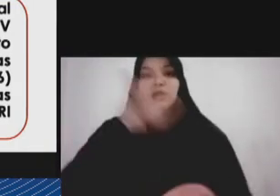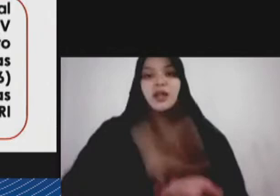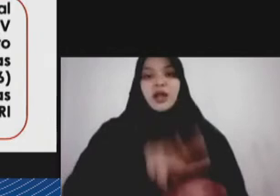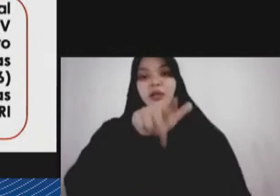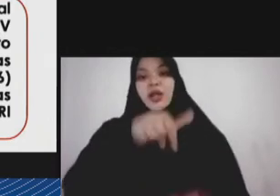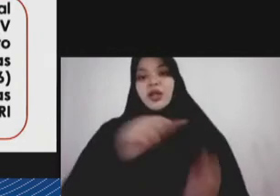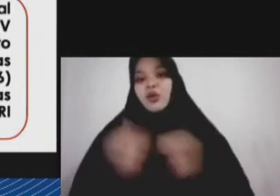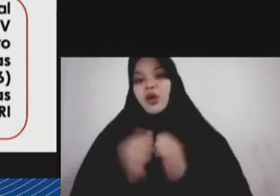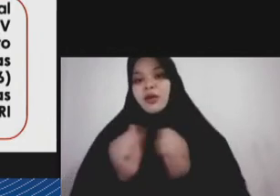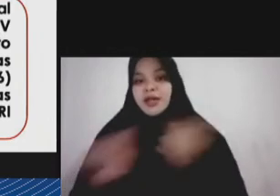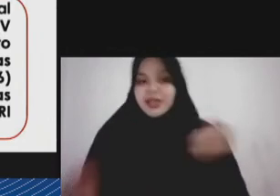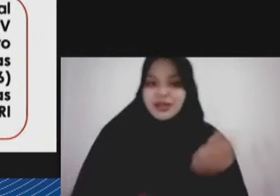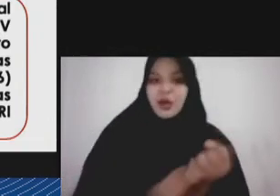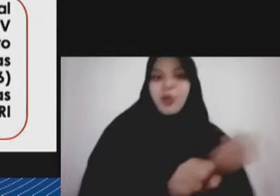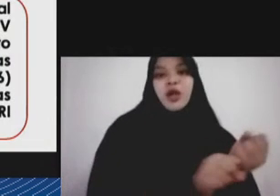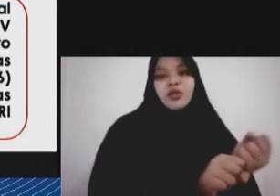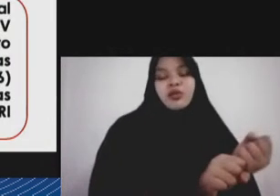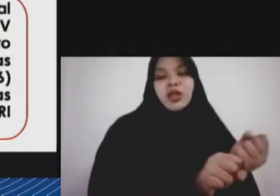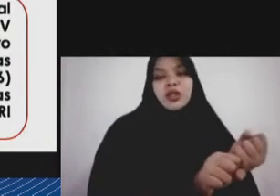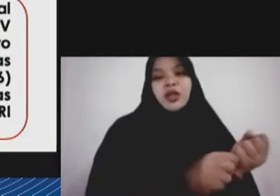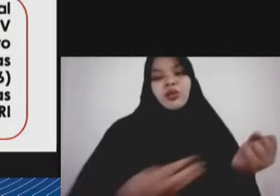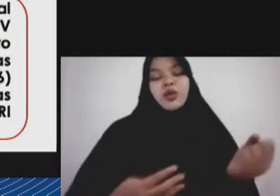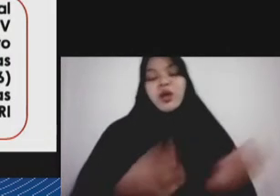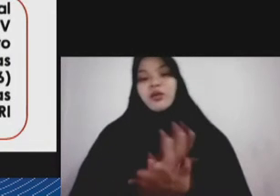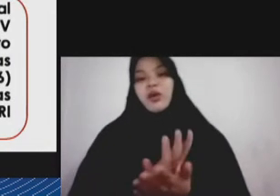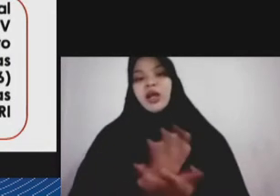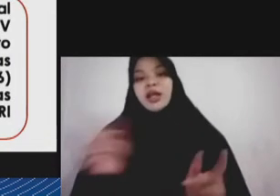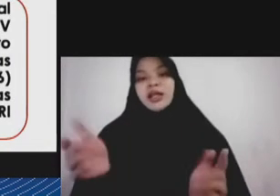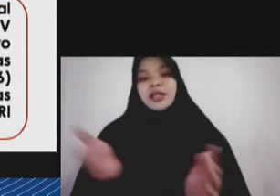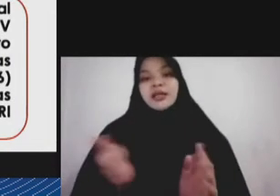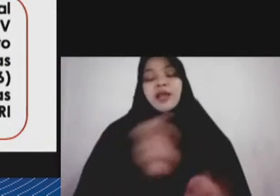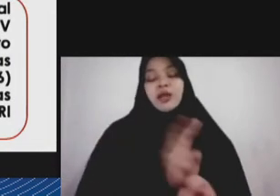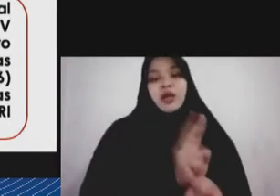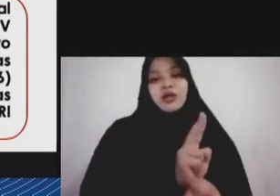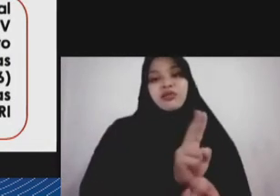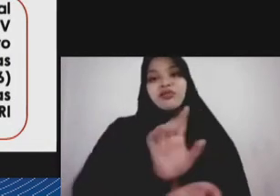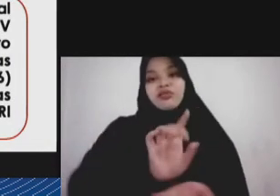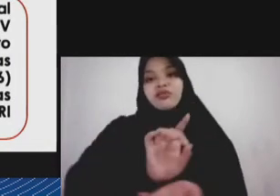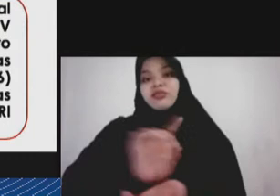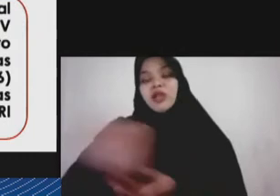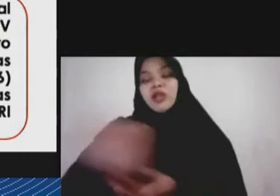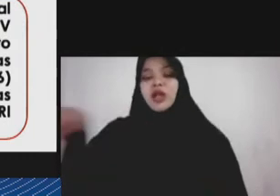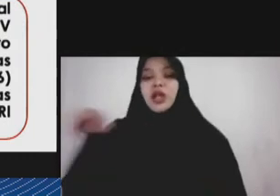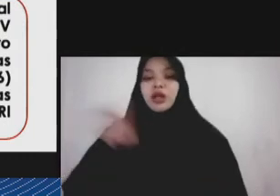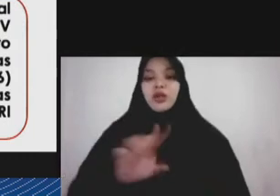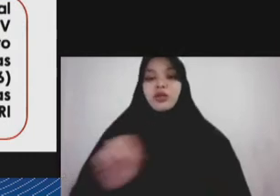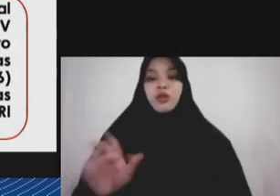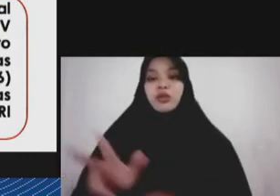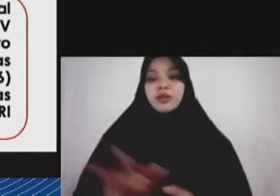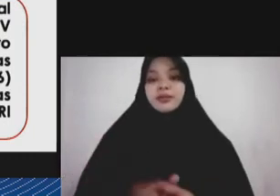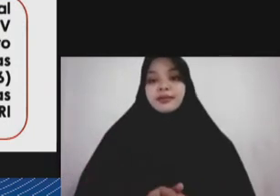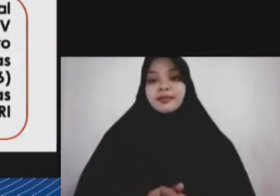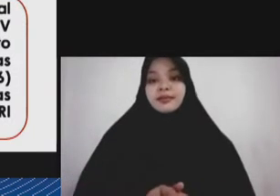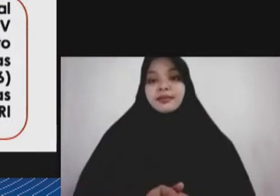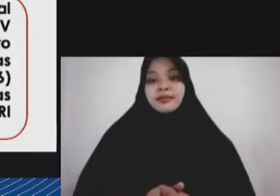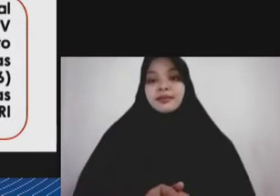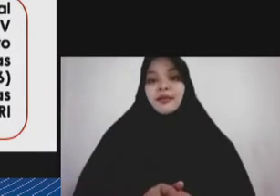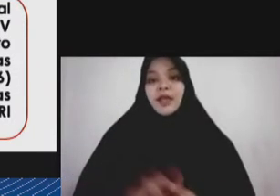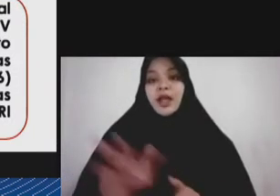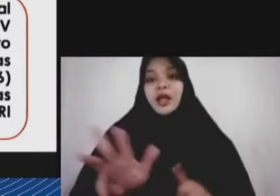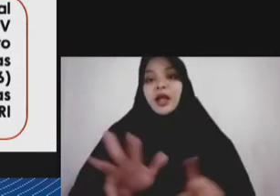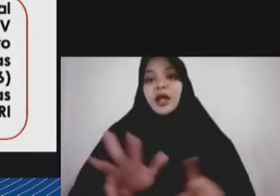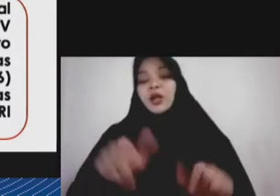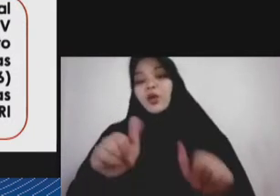support the ending sexual violence bill on February 2016, 3 months before the ESV bill was